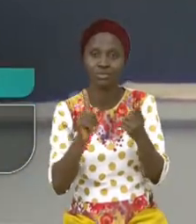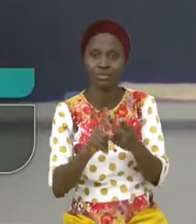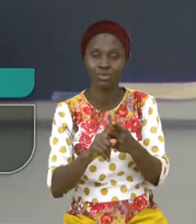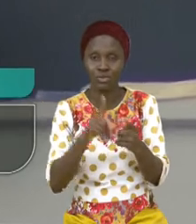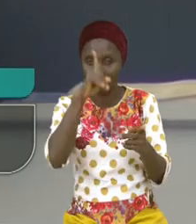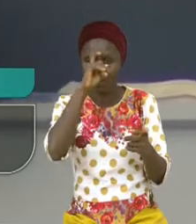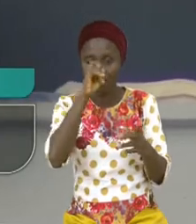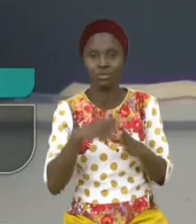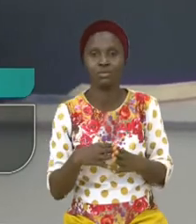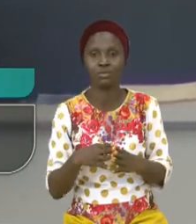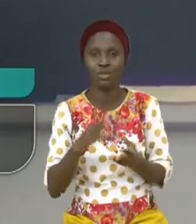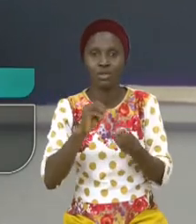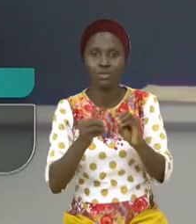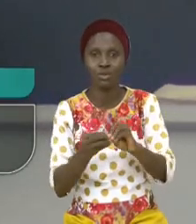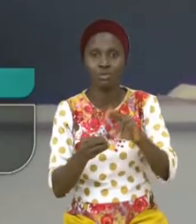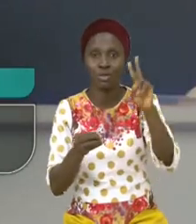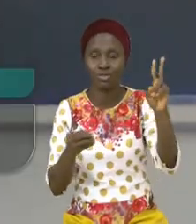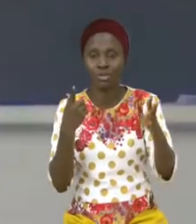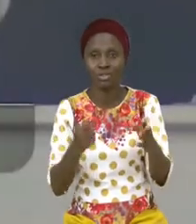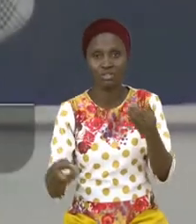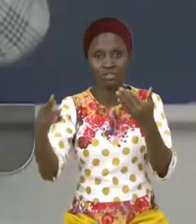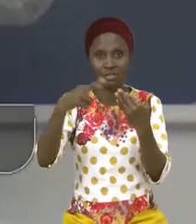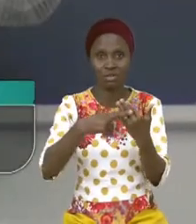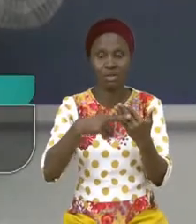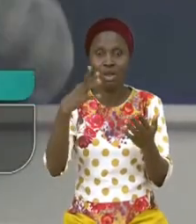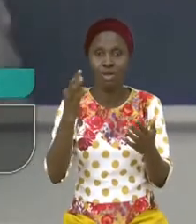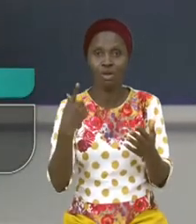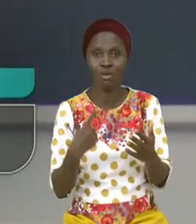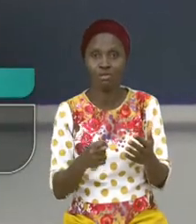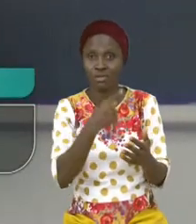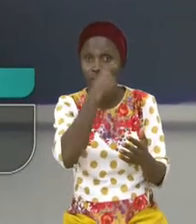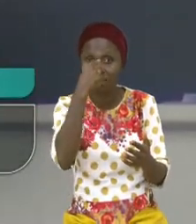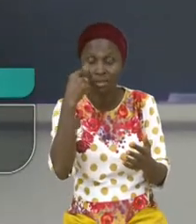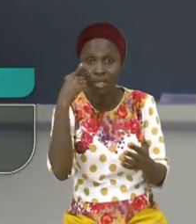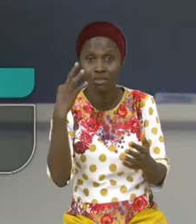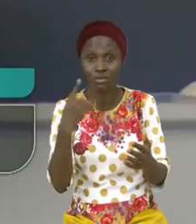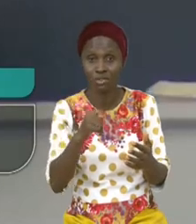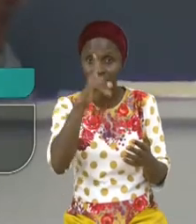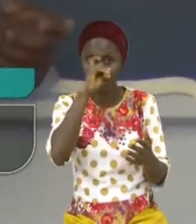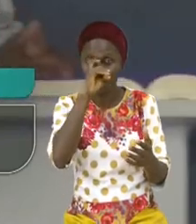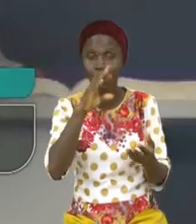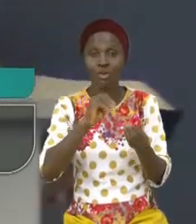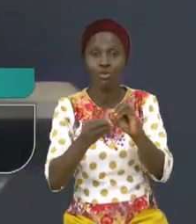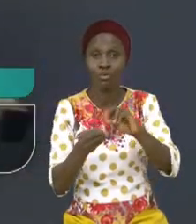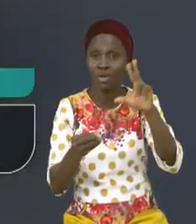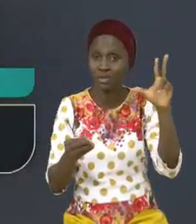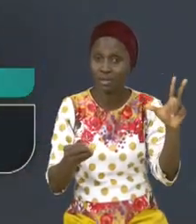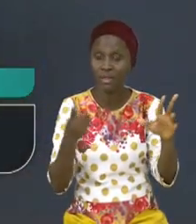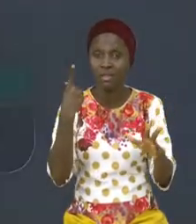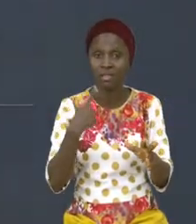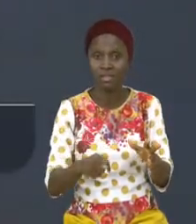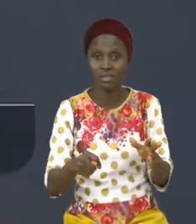two the restoration of the sight of the ego number three the